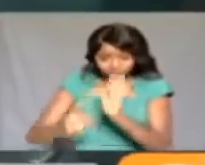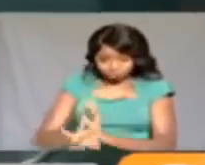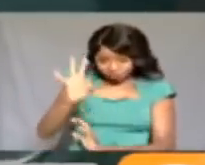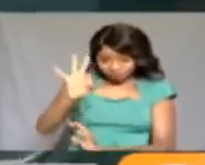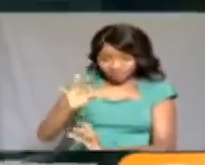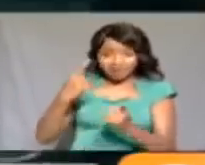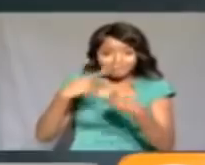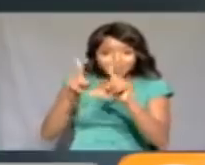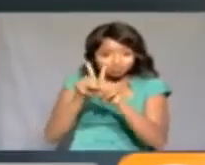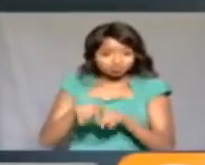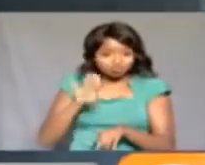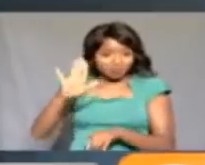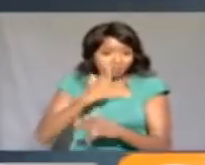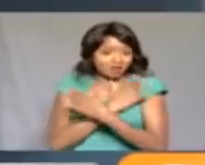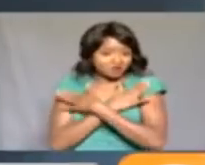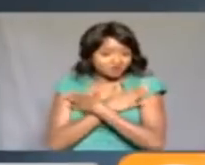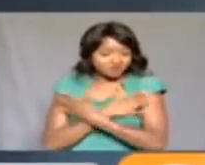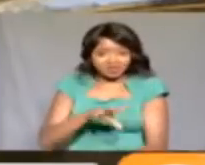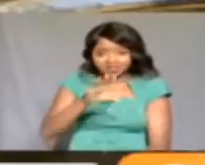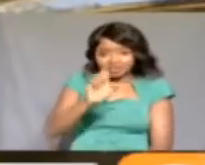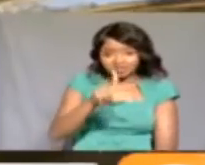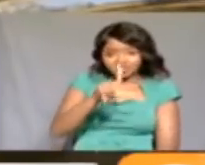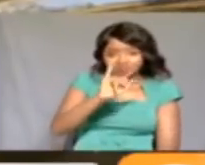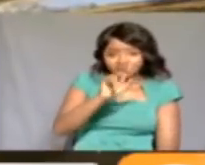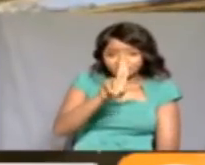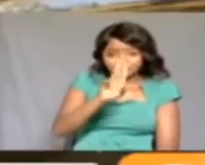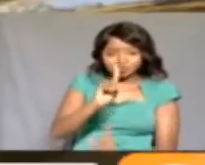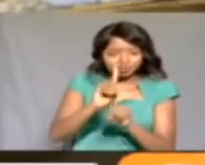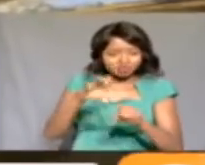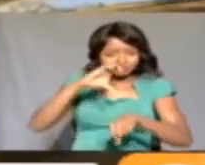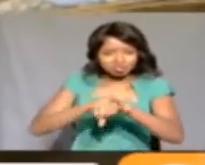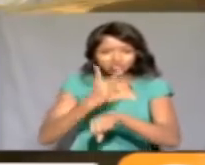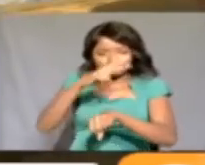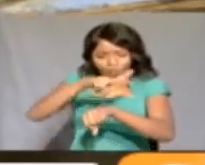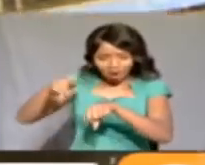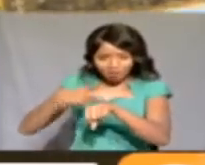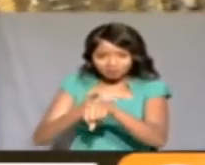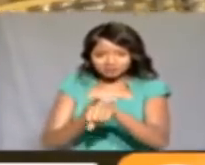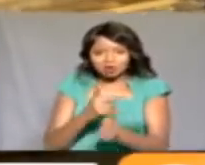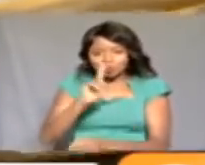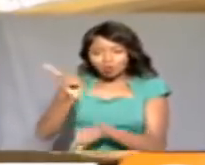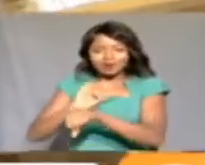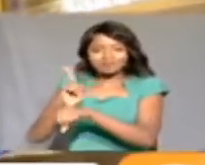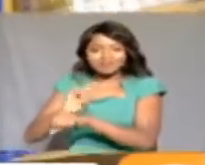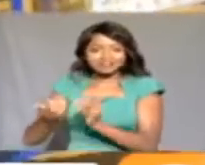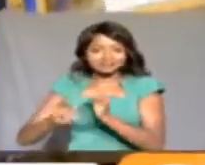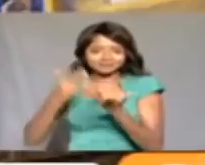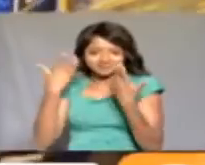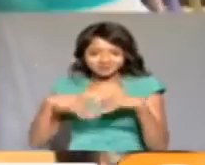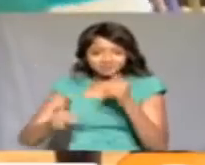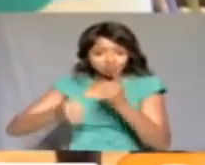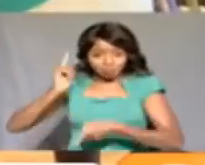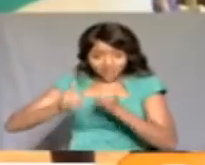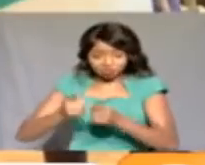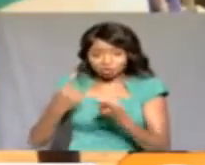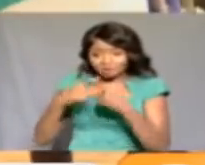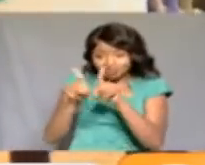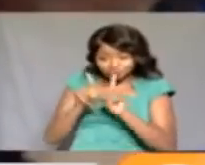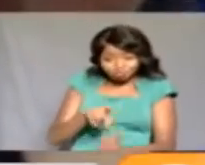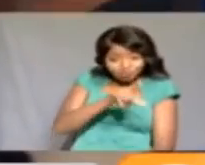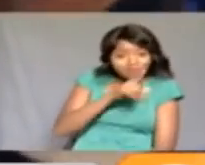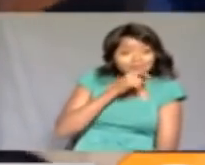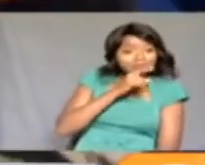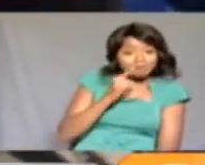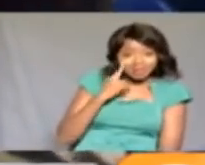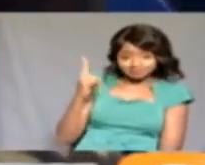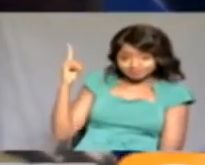Eliud Kipchoge set a new world record of 2 hours, 1 minute and 39 seconds. Kipsang achieved the same feat at the